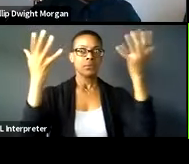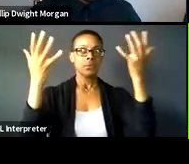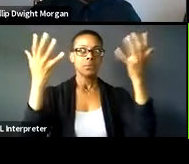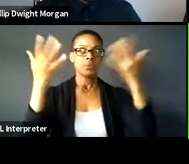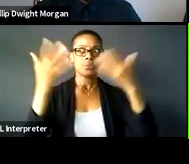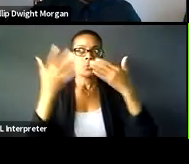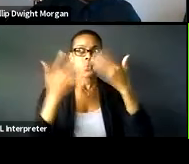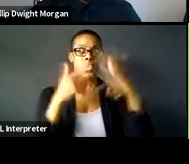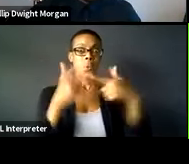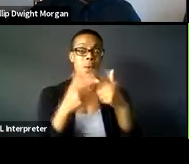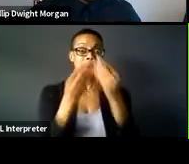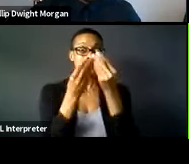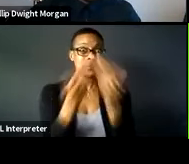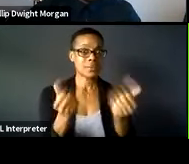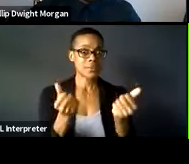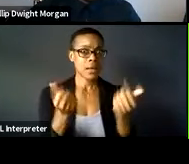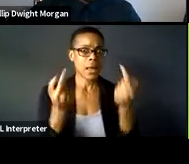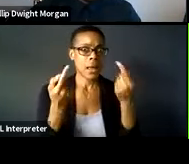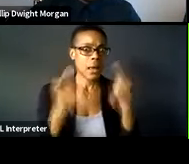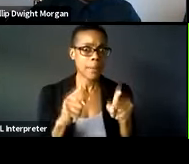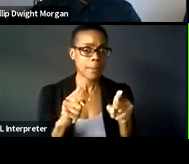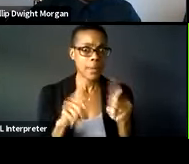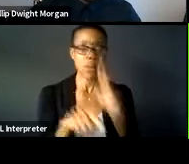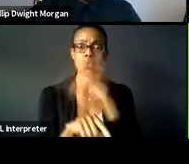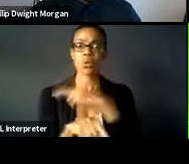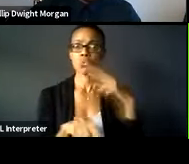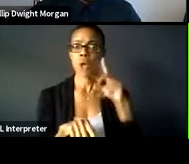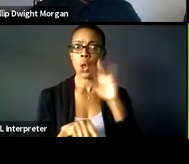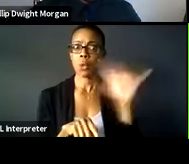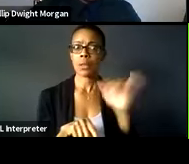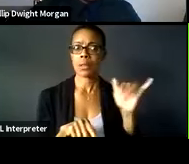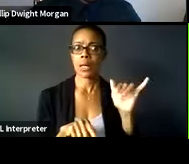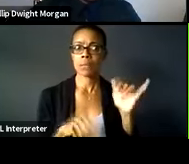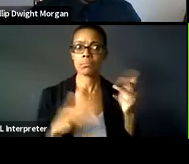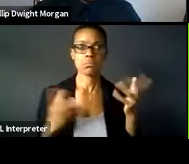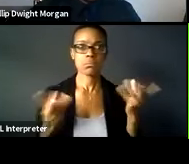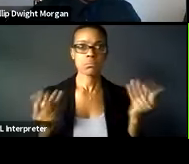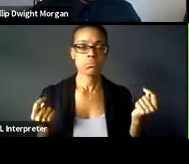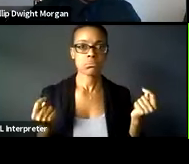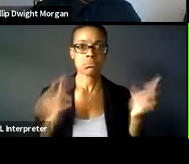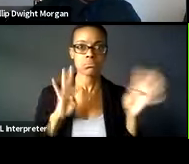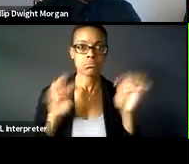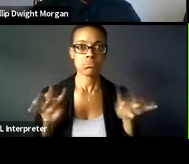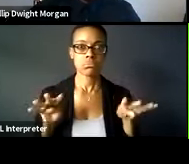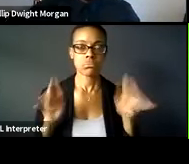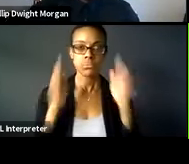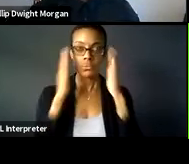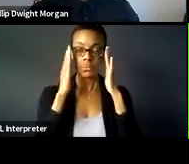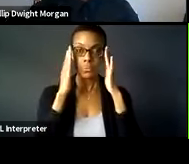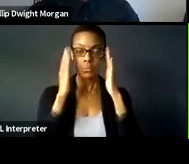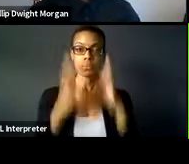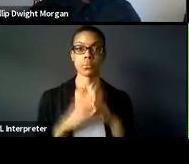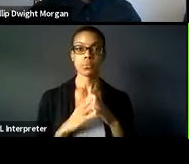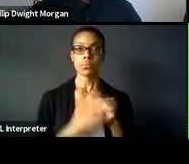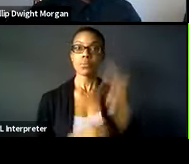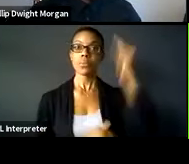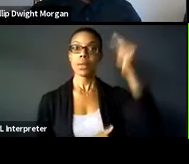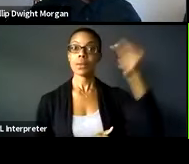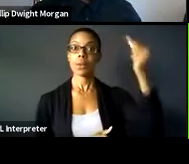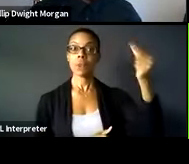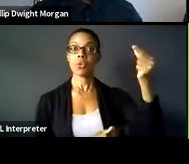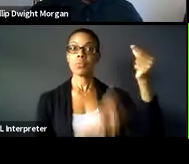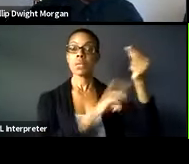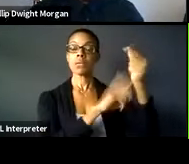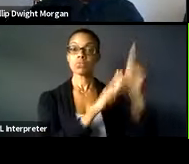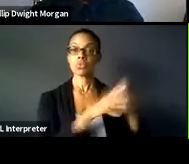side for restaurants. What reality, what real support? The government started to really push forward